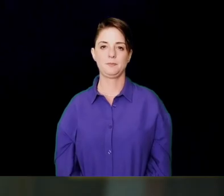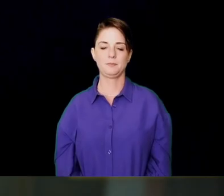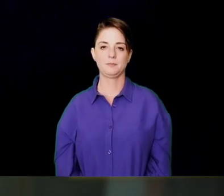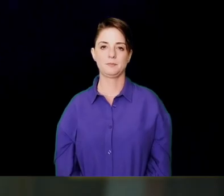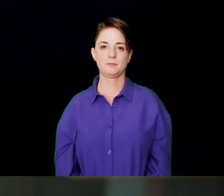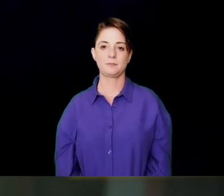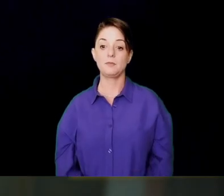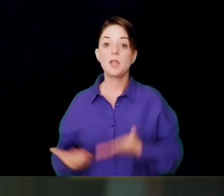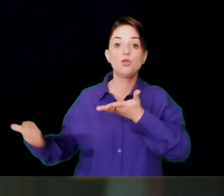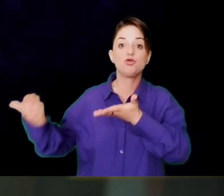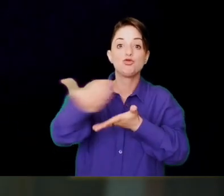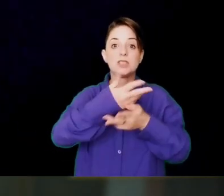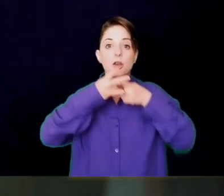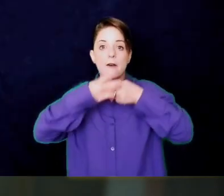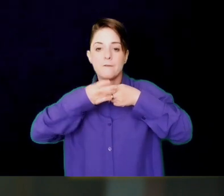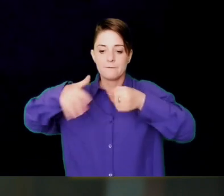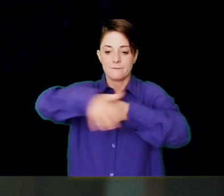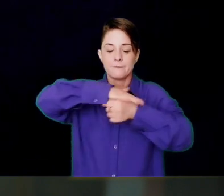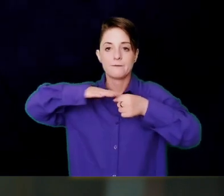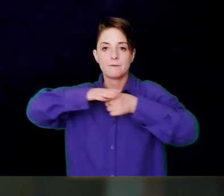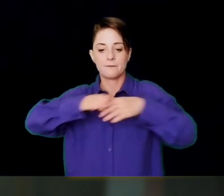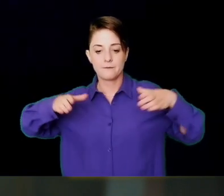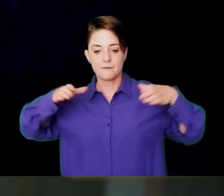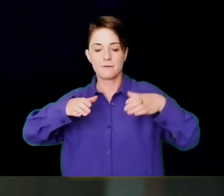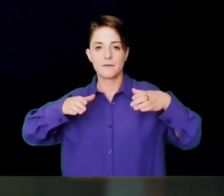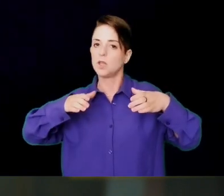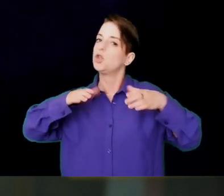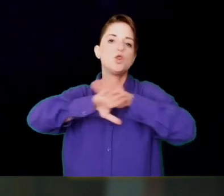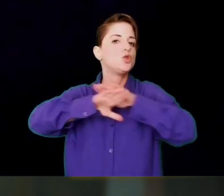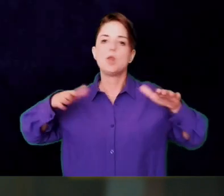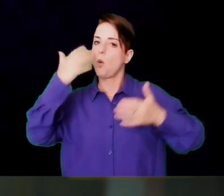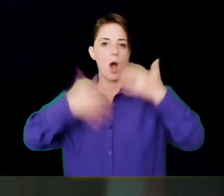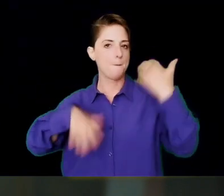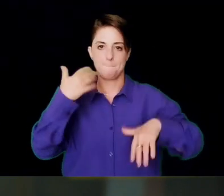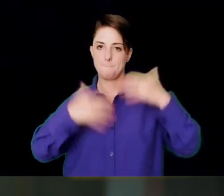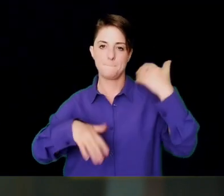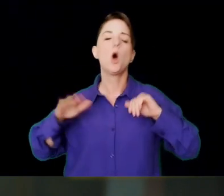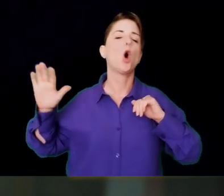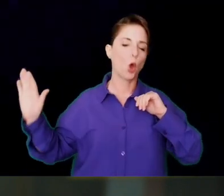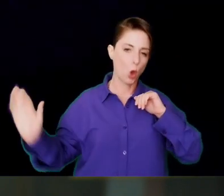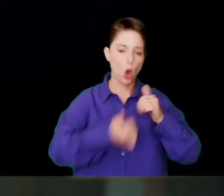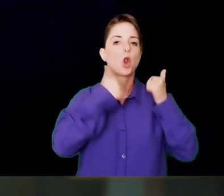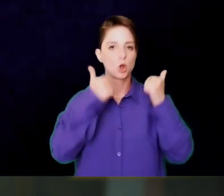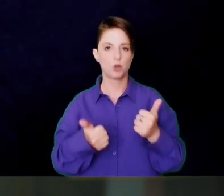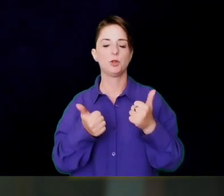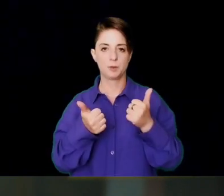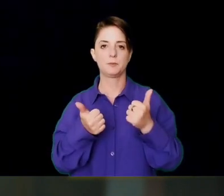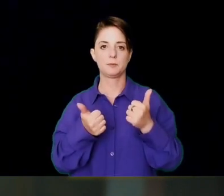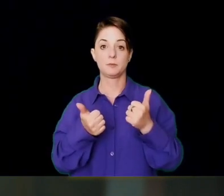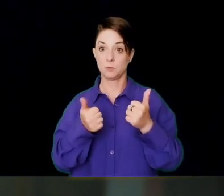Having the reserve in position has done no harm. So you've all good.